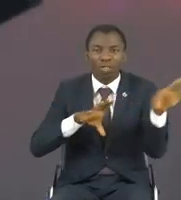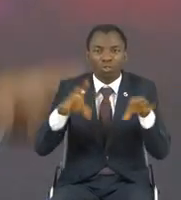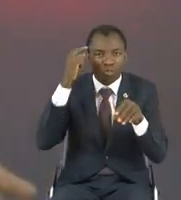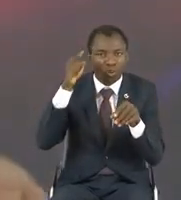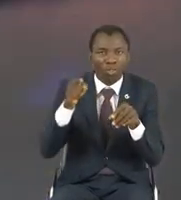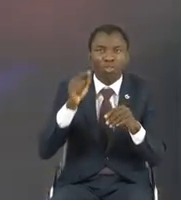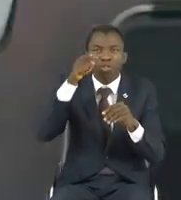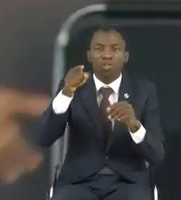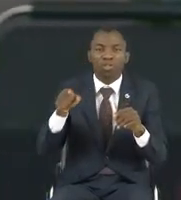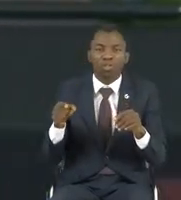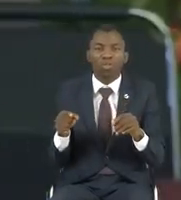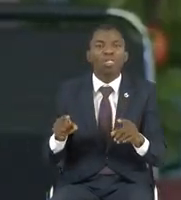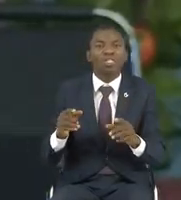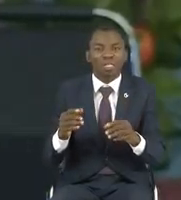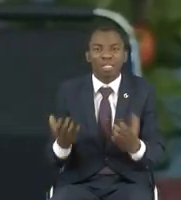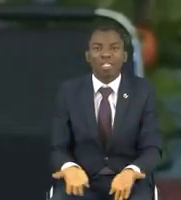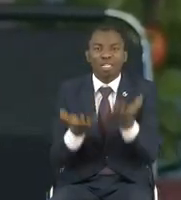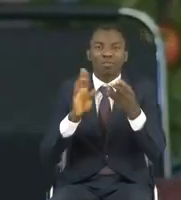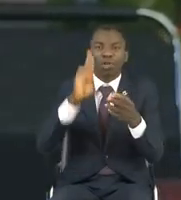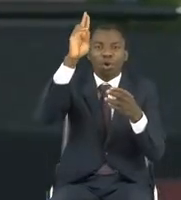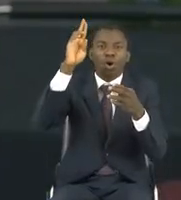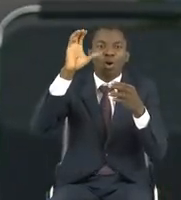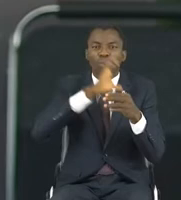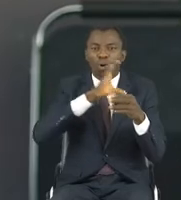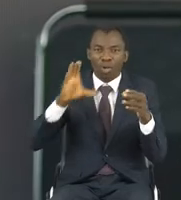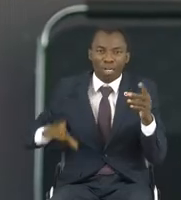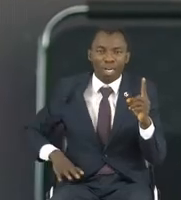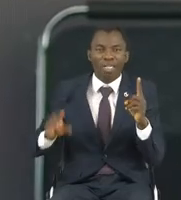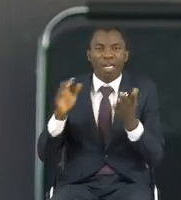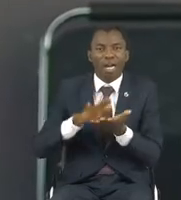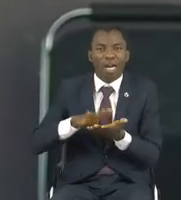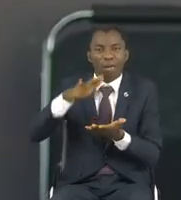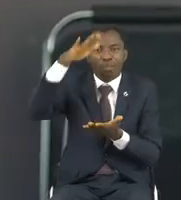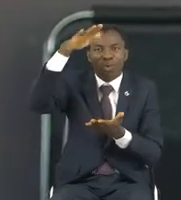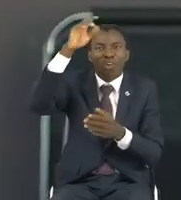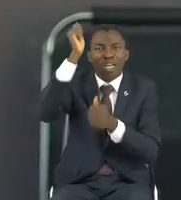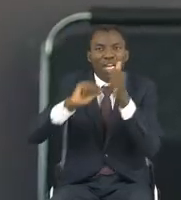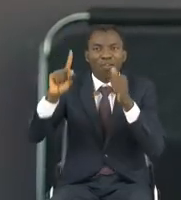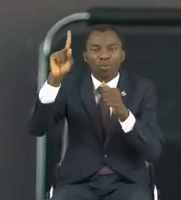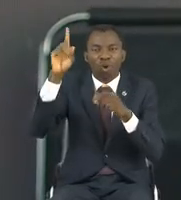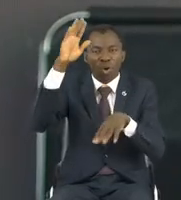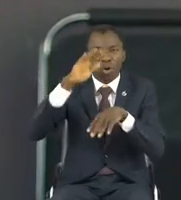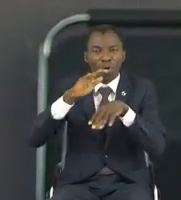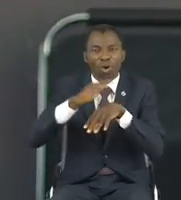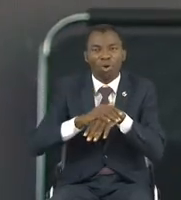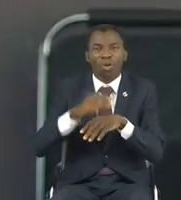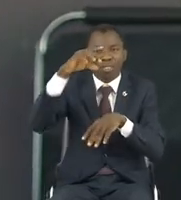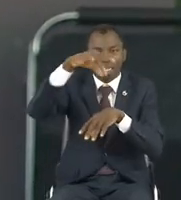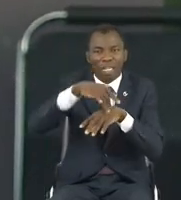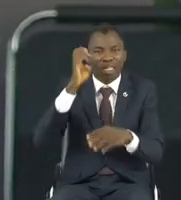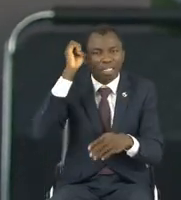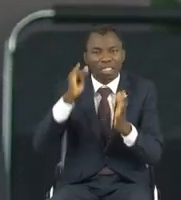lift up Christ above everyone on earth. He that